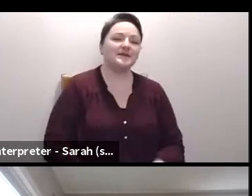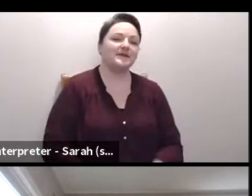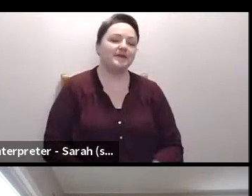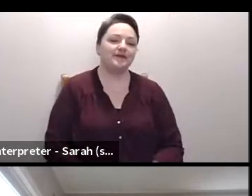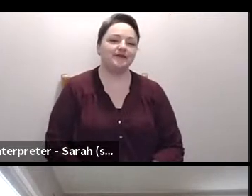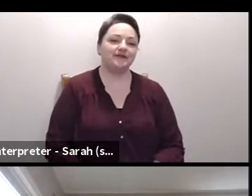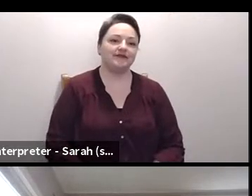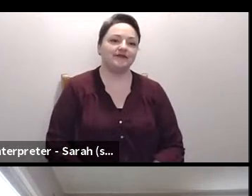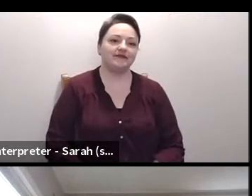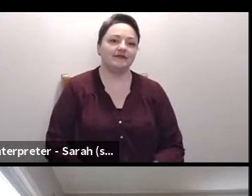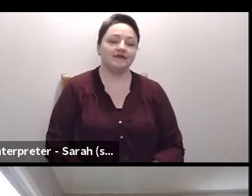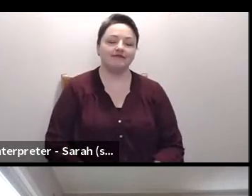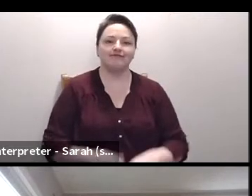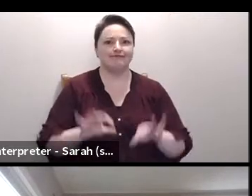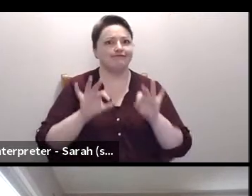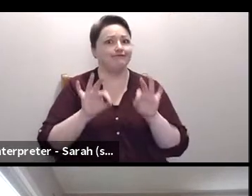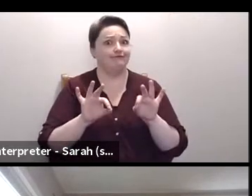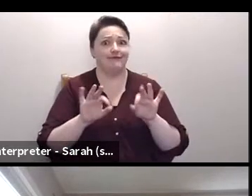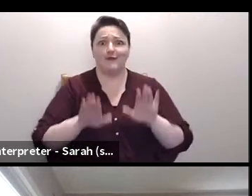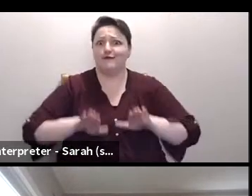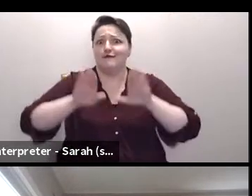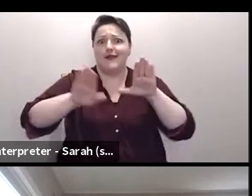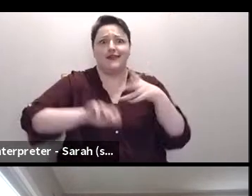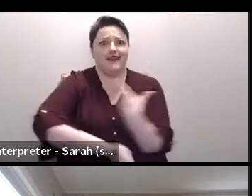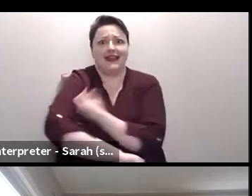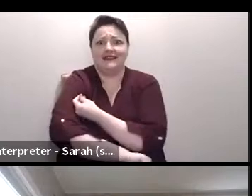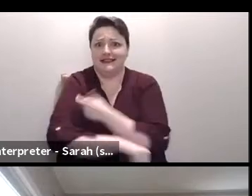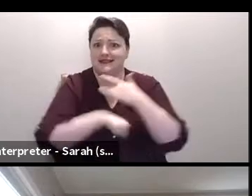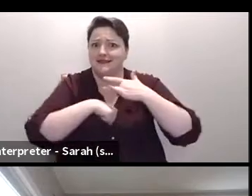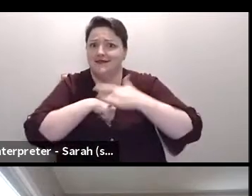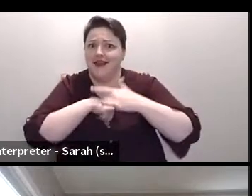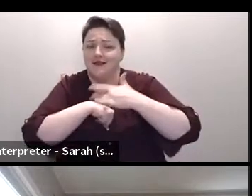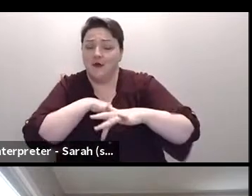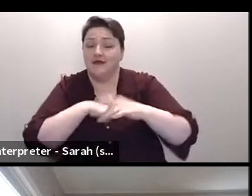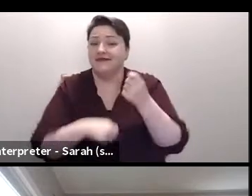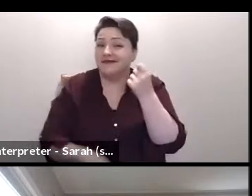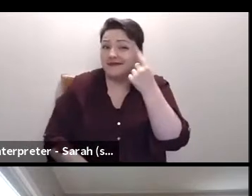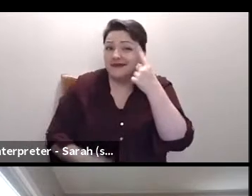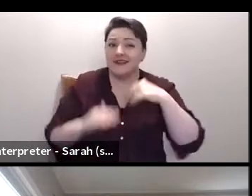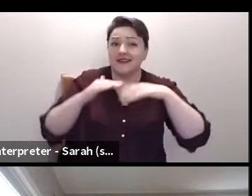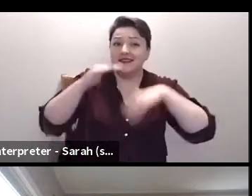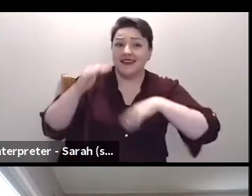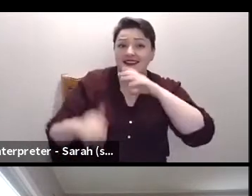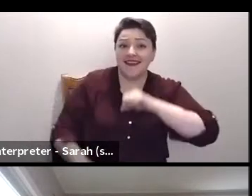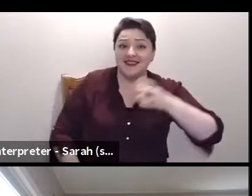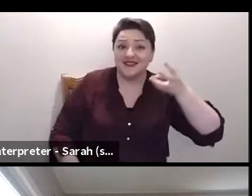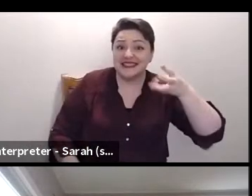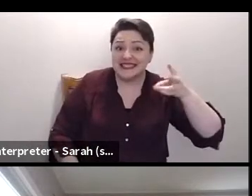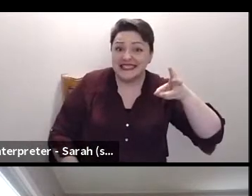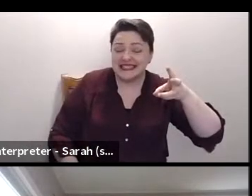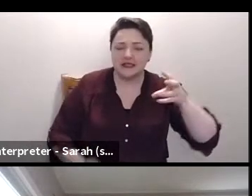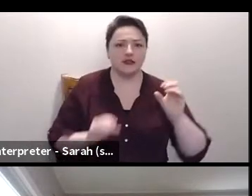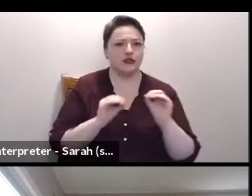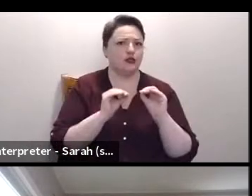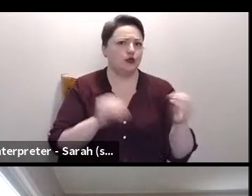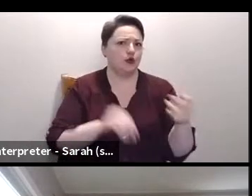It's good we have vaccines, but given, I think, below 16, there's no vaccine yet,